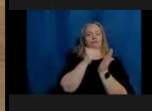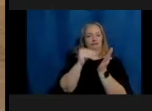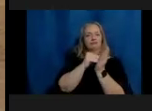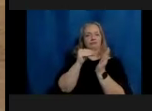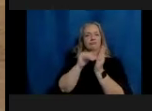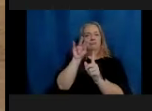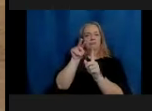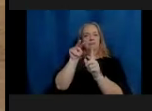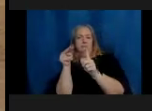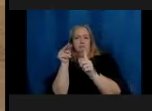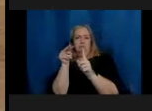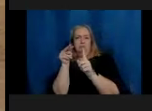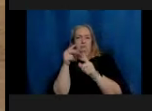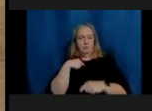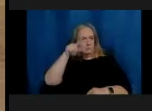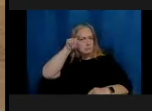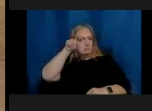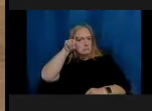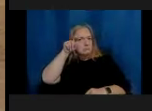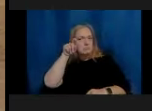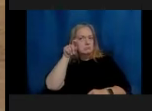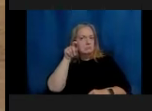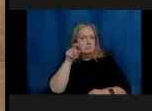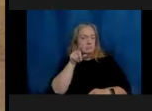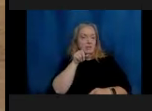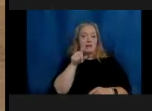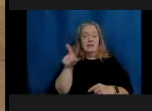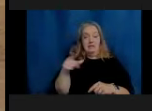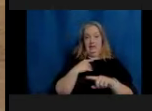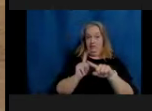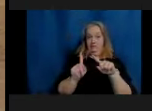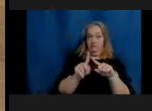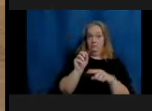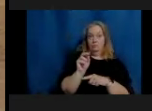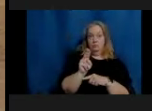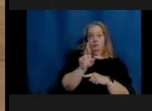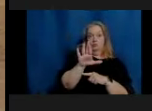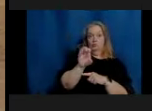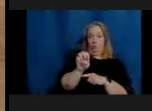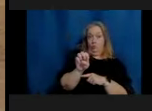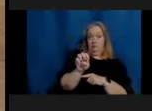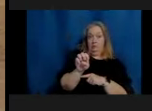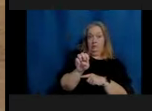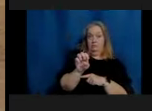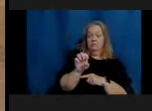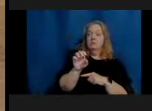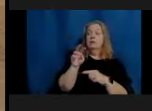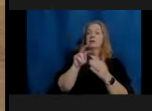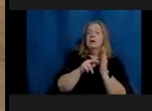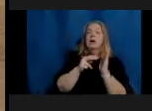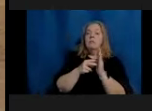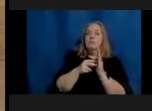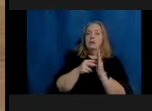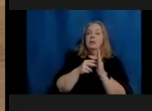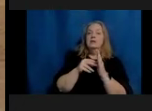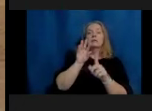there was another source image that was part of like a set of source images where maybe that's where that image came from, or is he